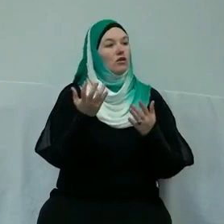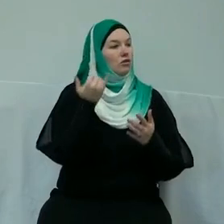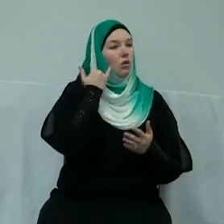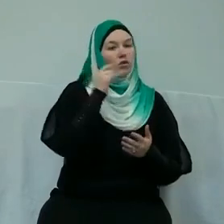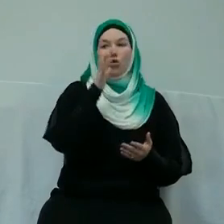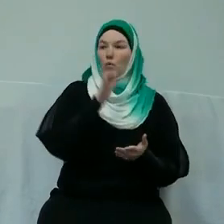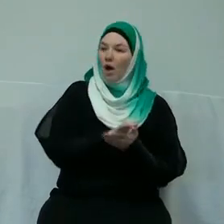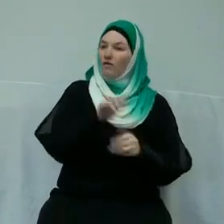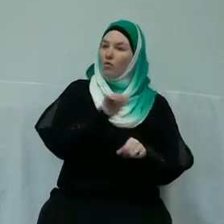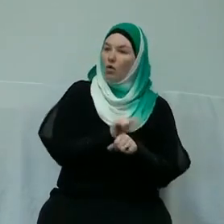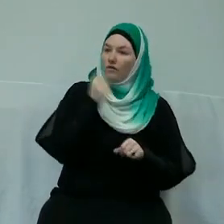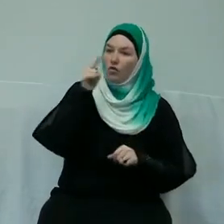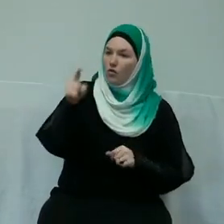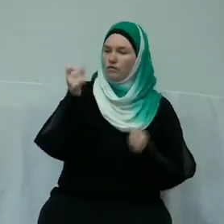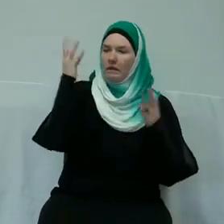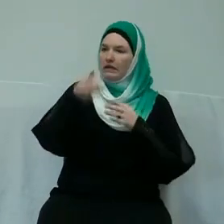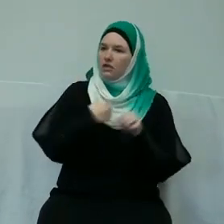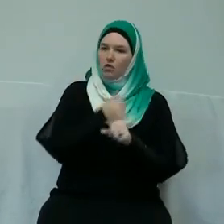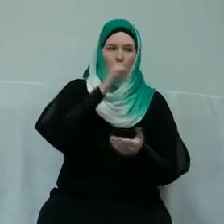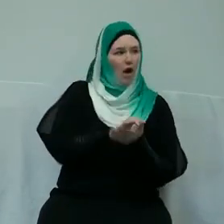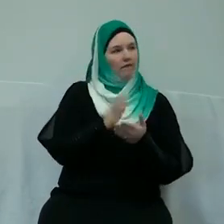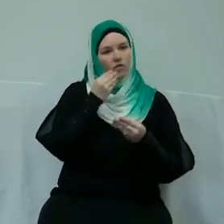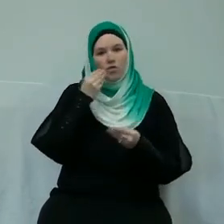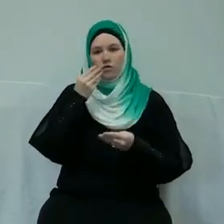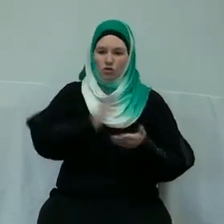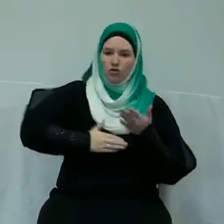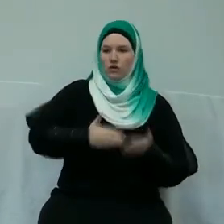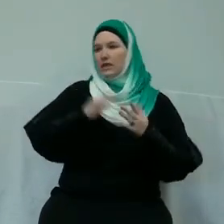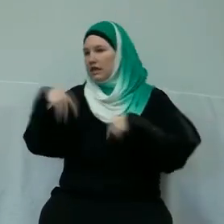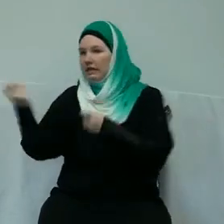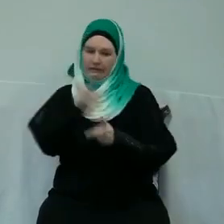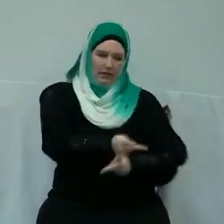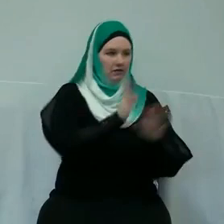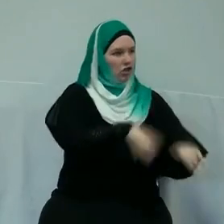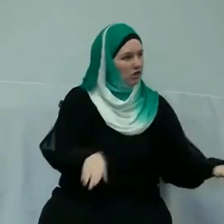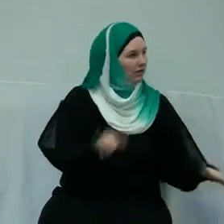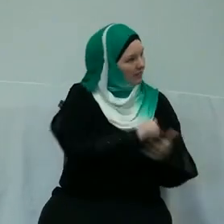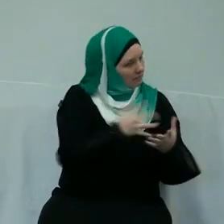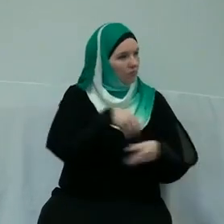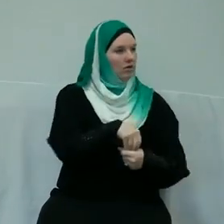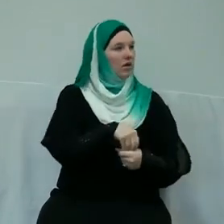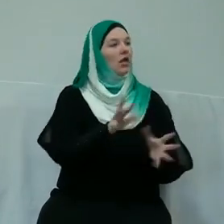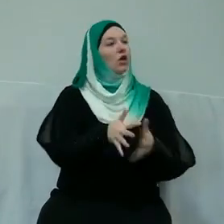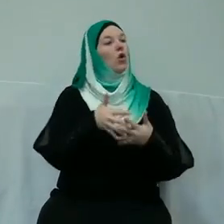you and to make you comfortable. Spousal support is part of Islam. The Quran calls